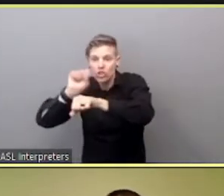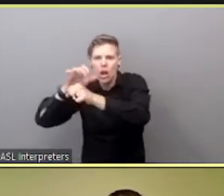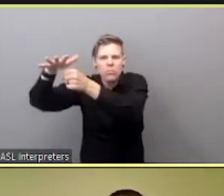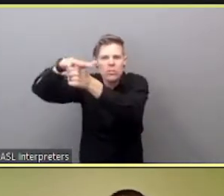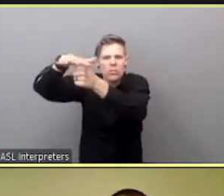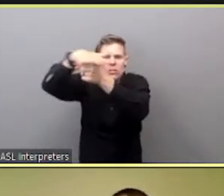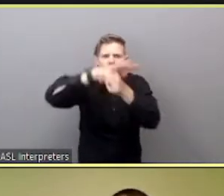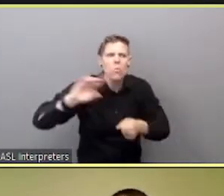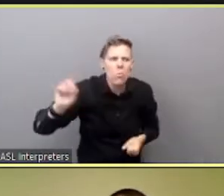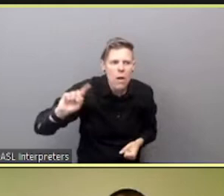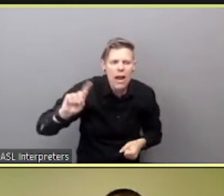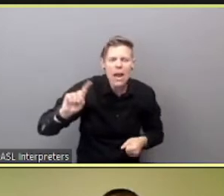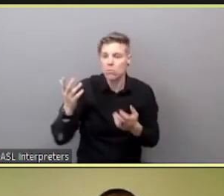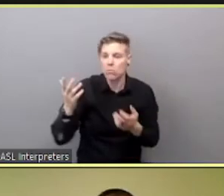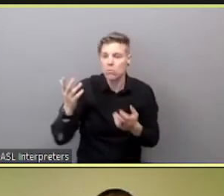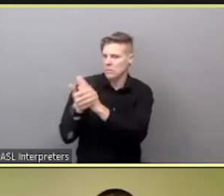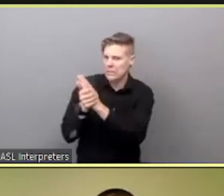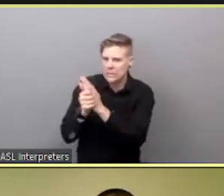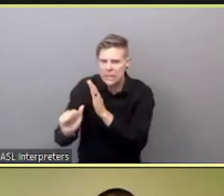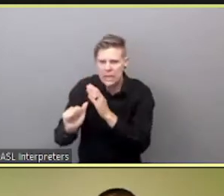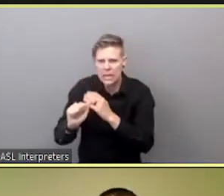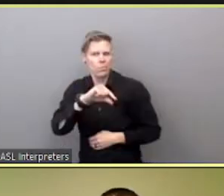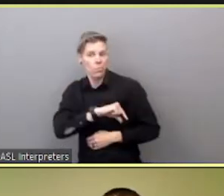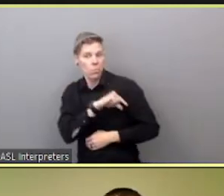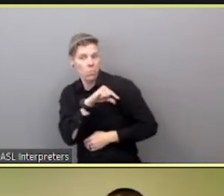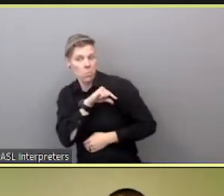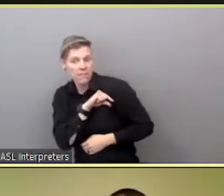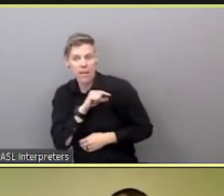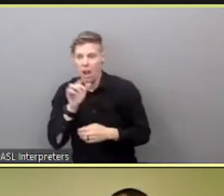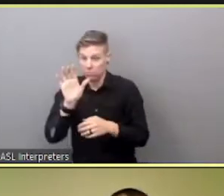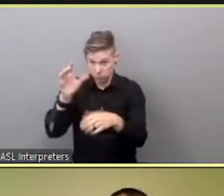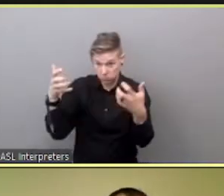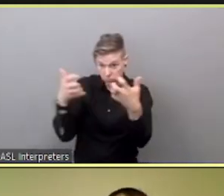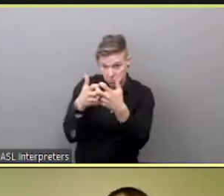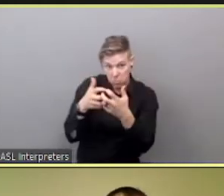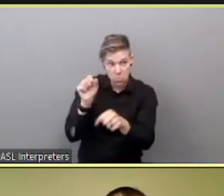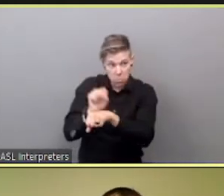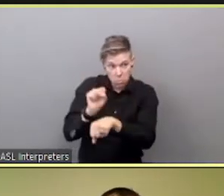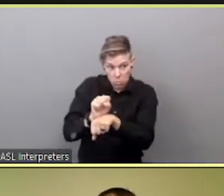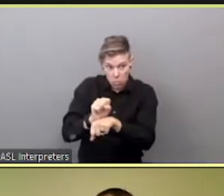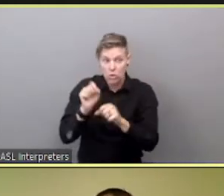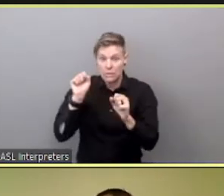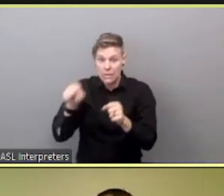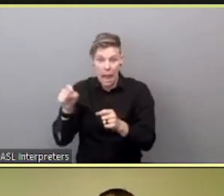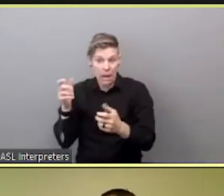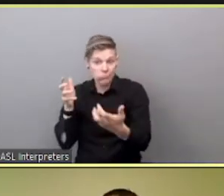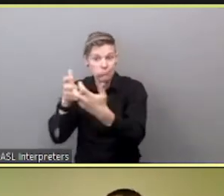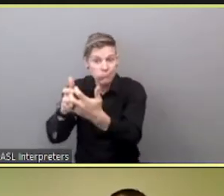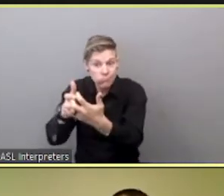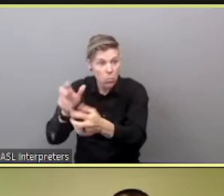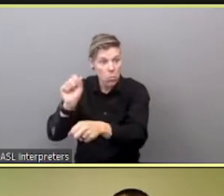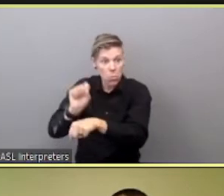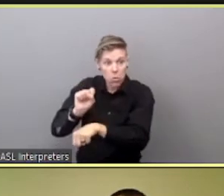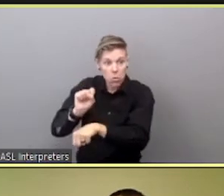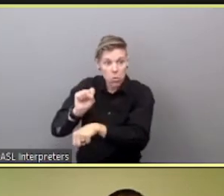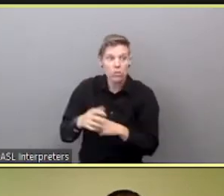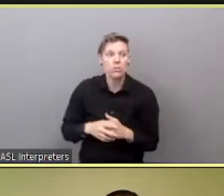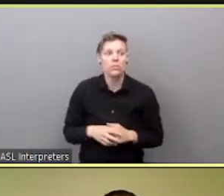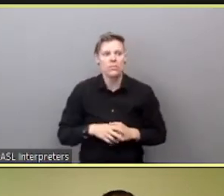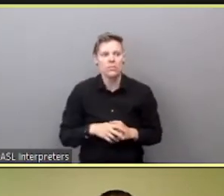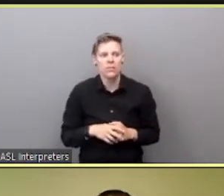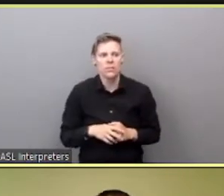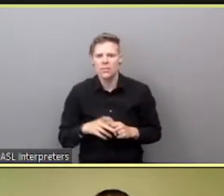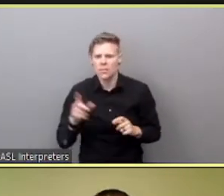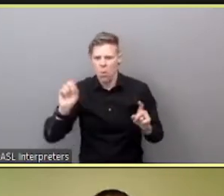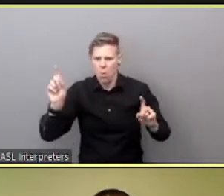course the unemployed workforce, and identifying the gap and how we can close it so that these individuals can